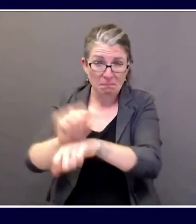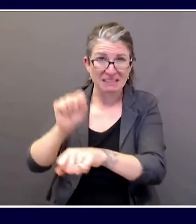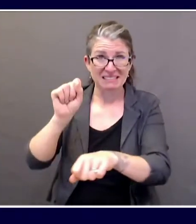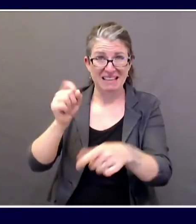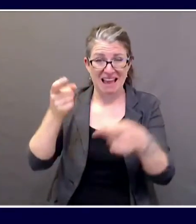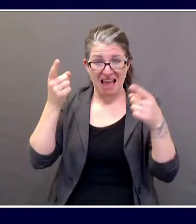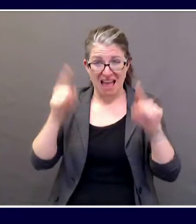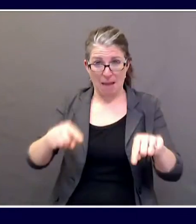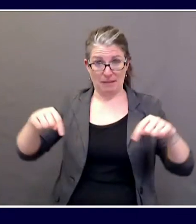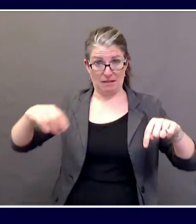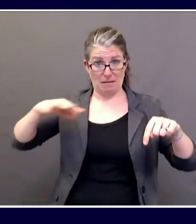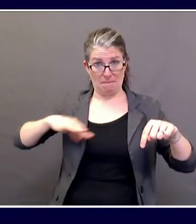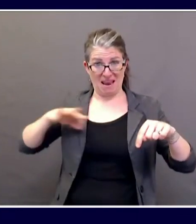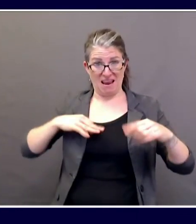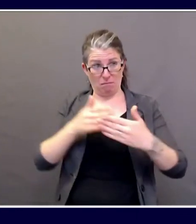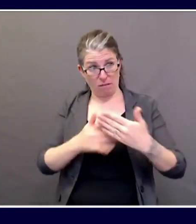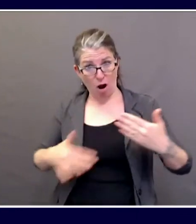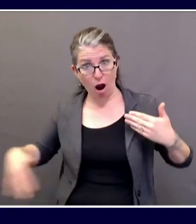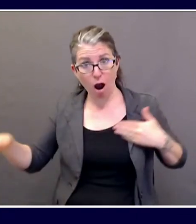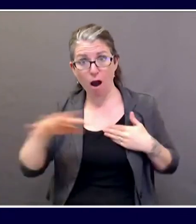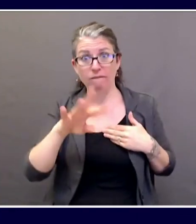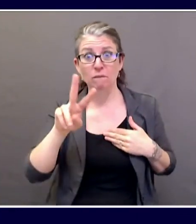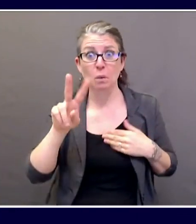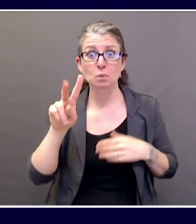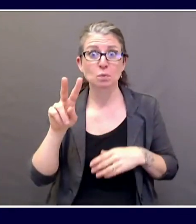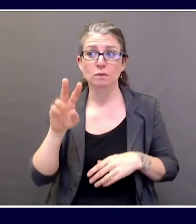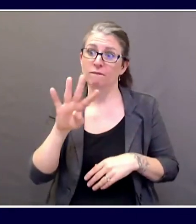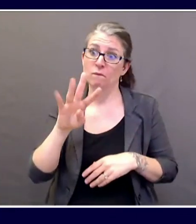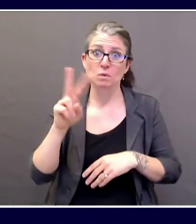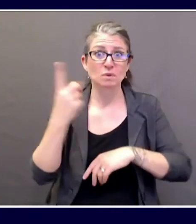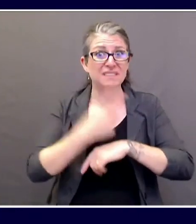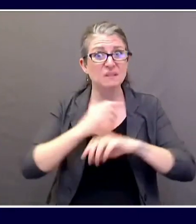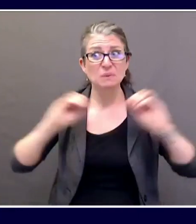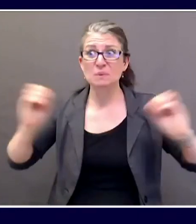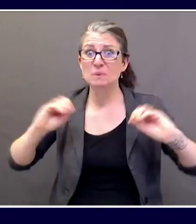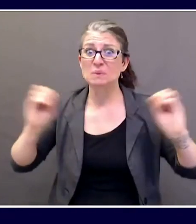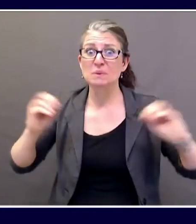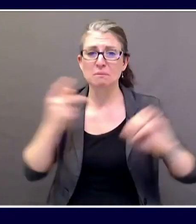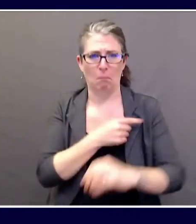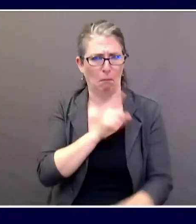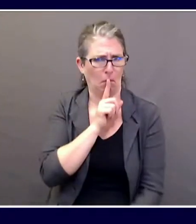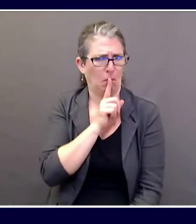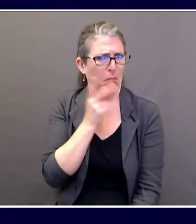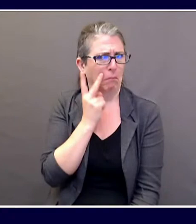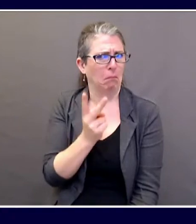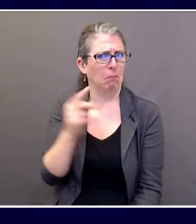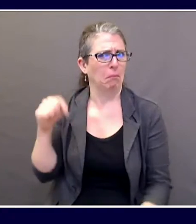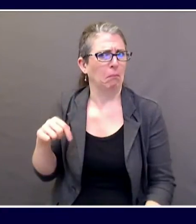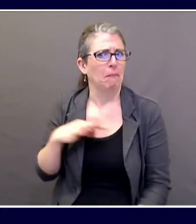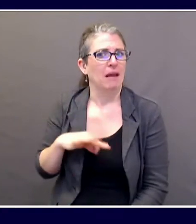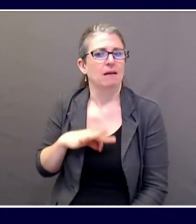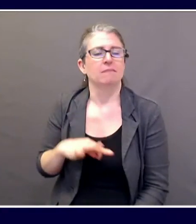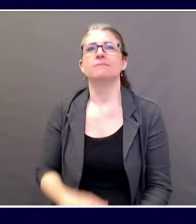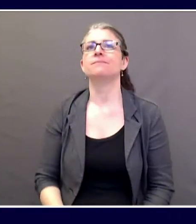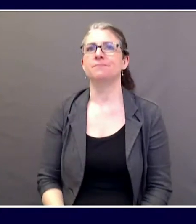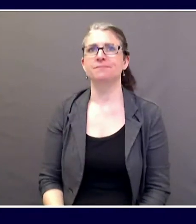change that we made. A few weeks ago, we indicated to vaccination sites in Maine that they should